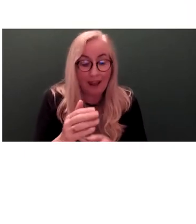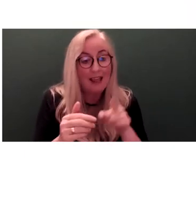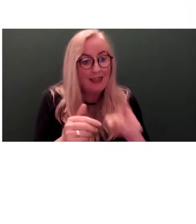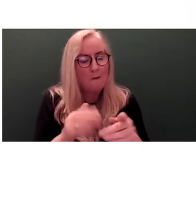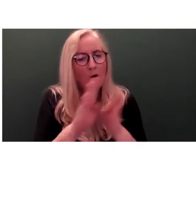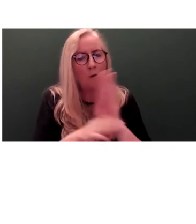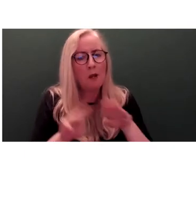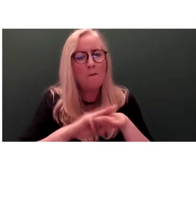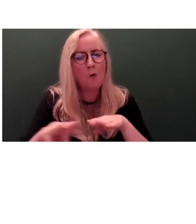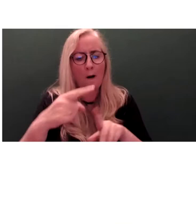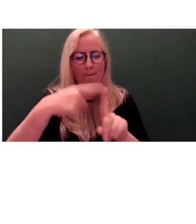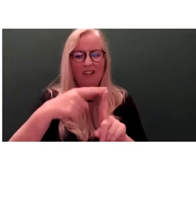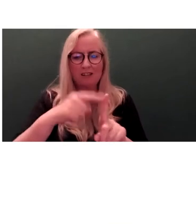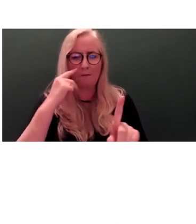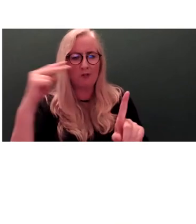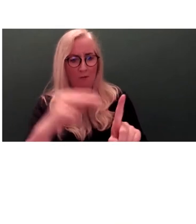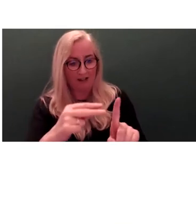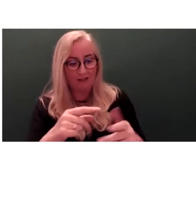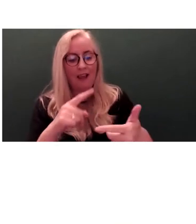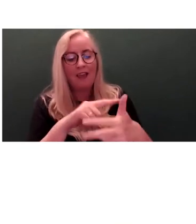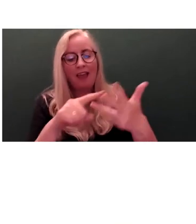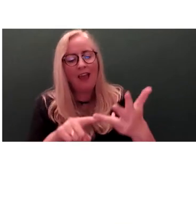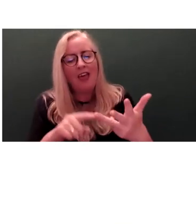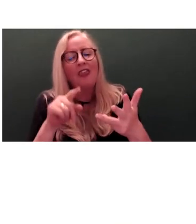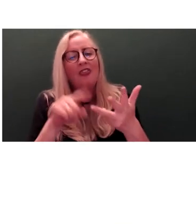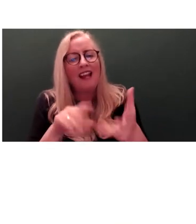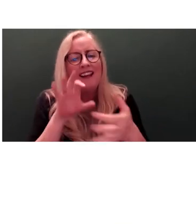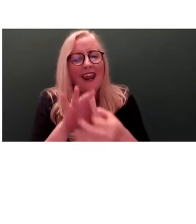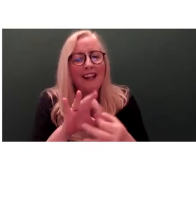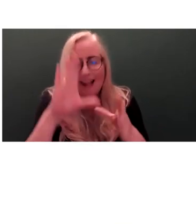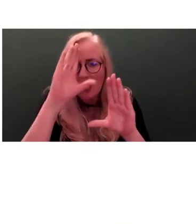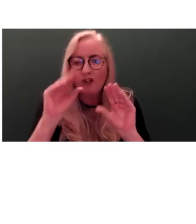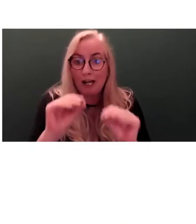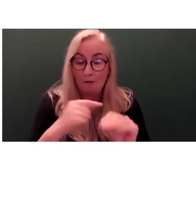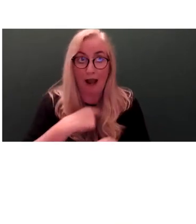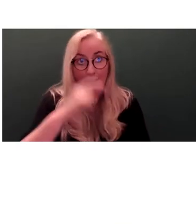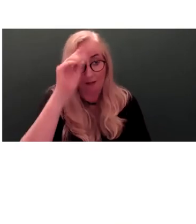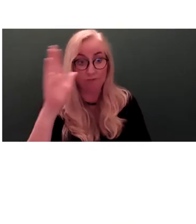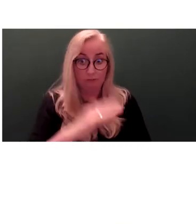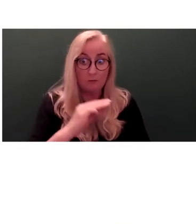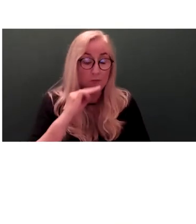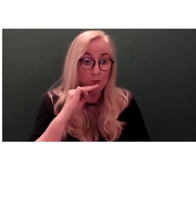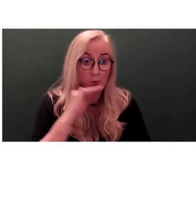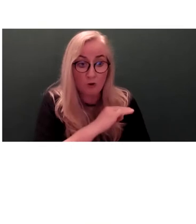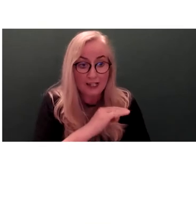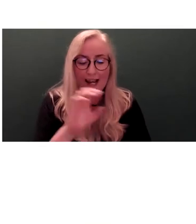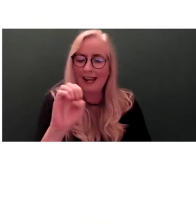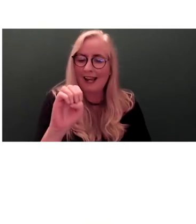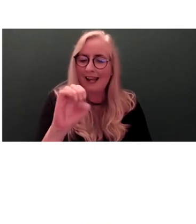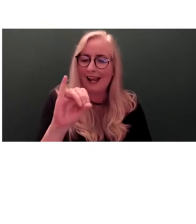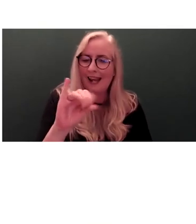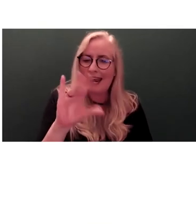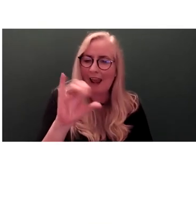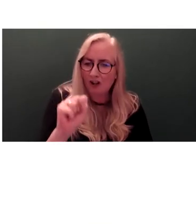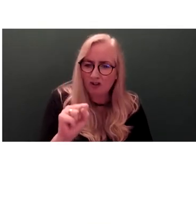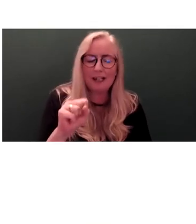perspective. I want to touch briefly on the education point as well, because I think this is absolutely crucial. Again, Eilish and Bertrand